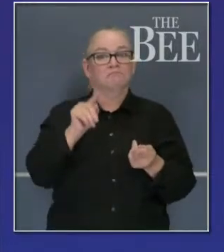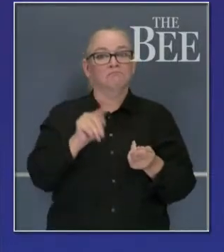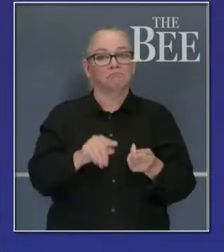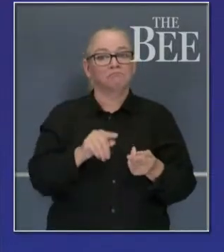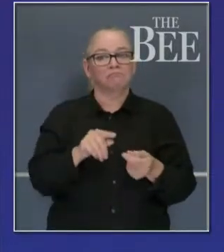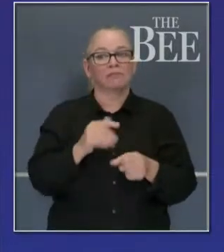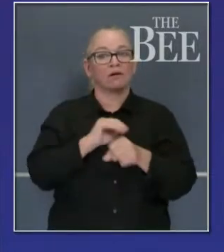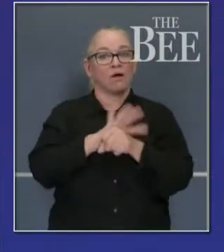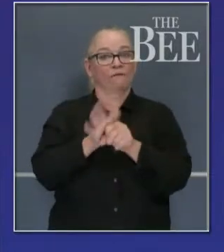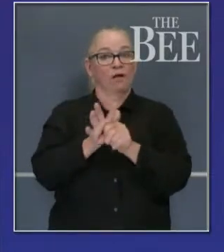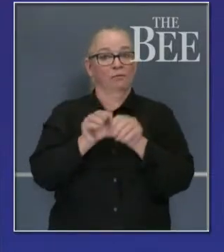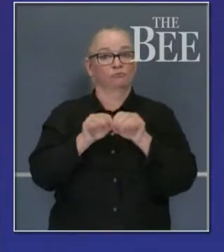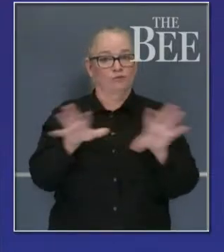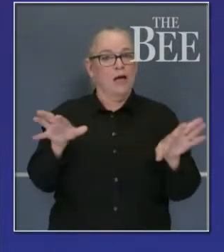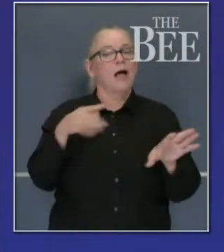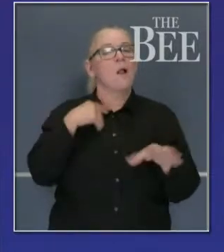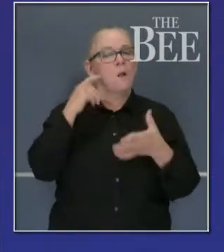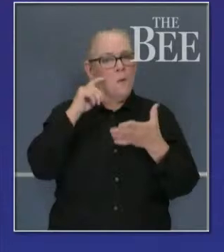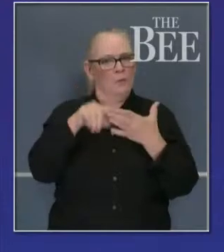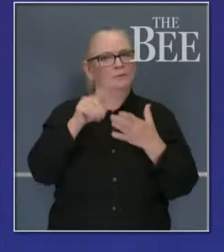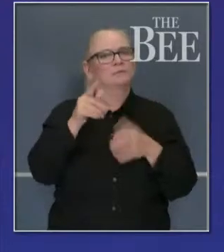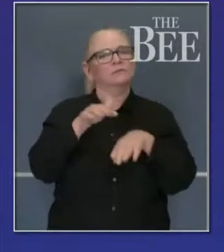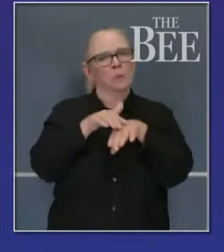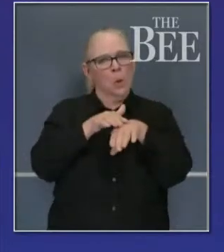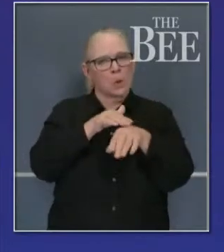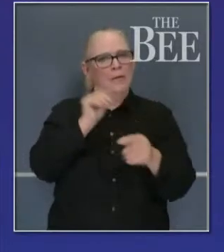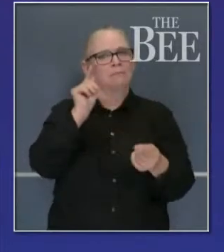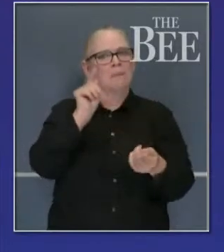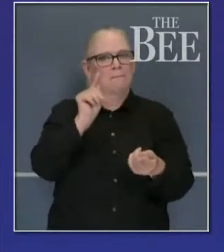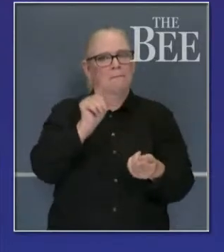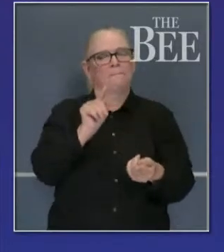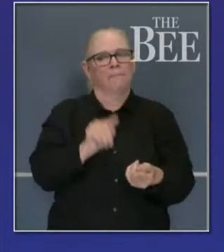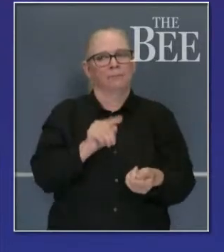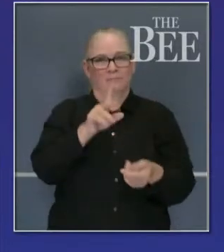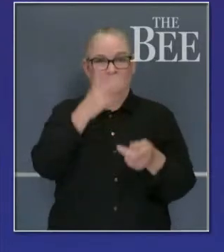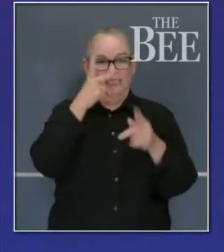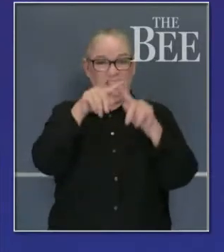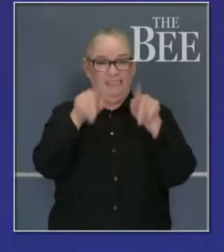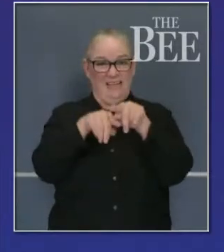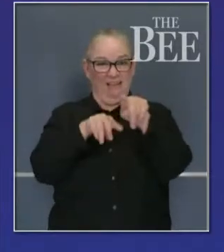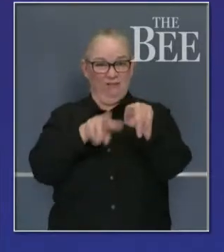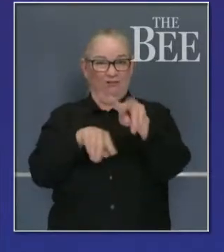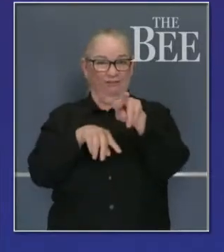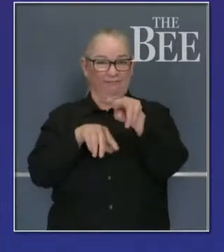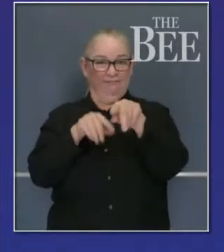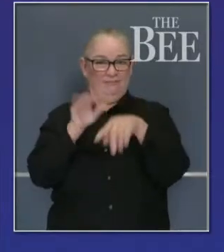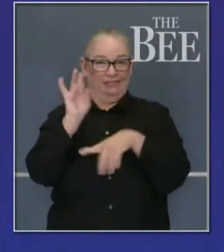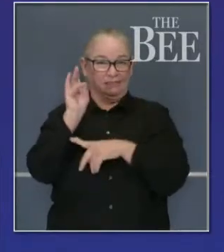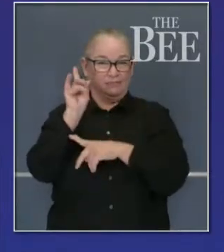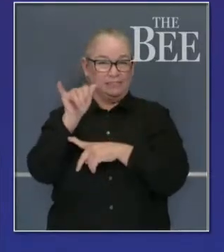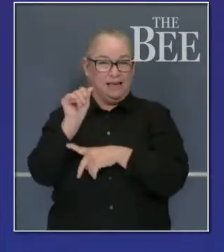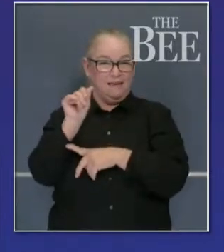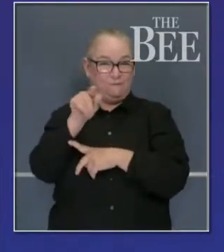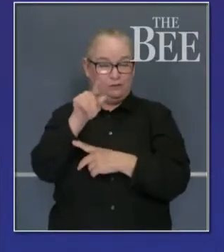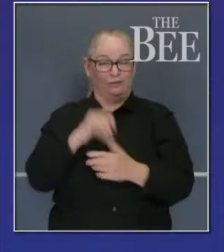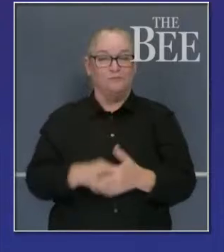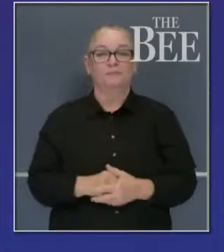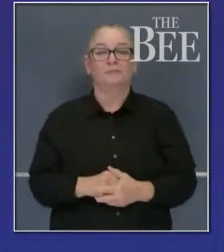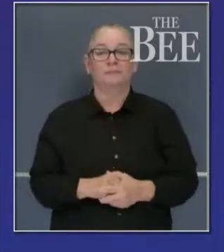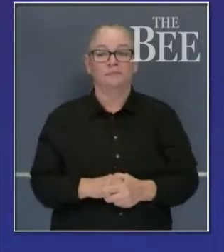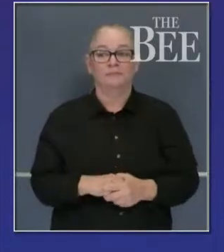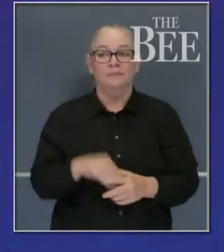transmission of COVID-19. You can see here, September 15th, 2,950 positive cases. We're reporting